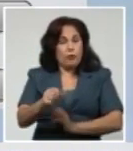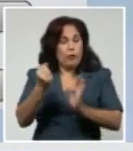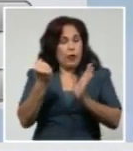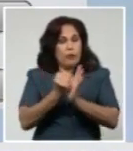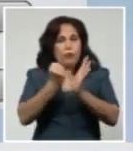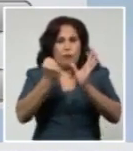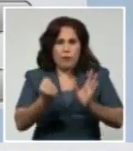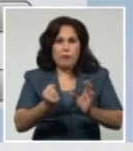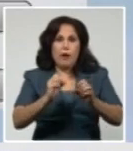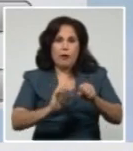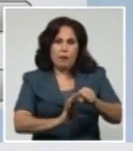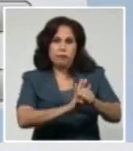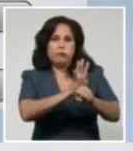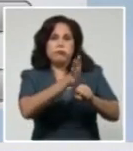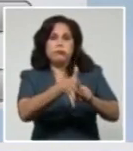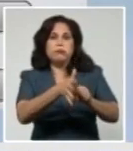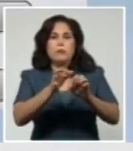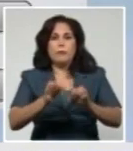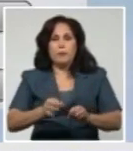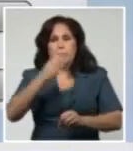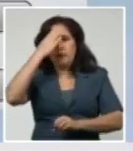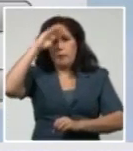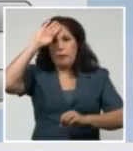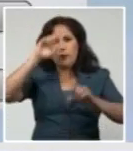728,426, of which